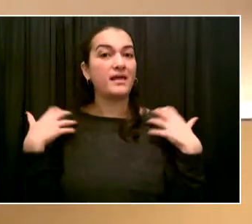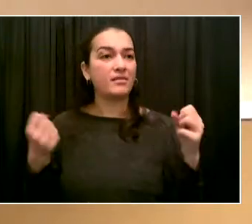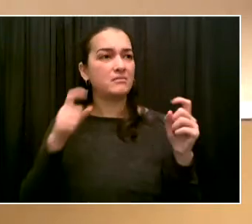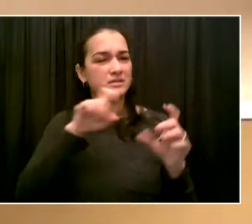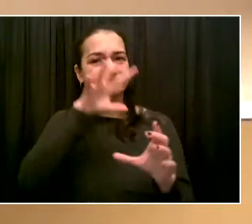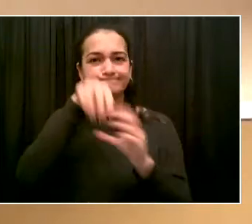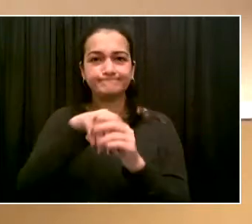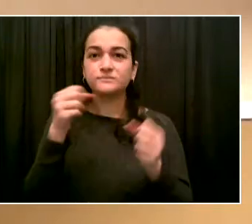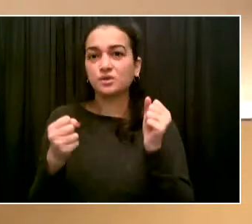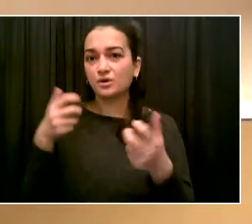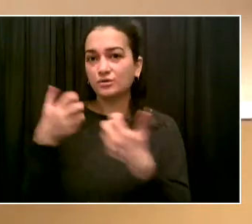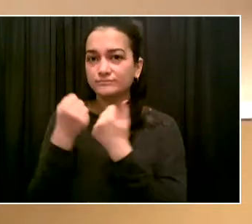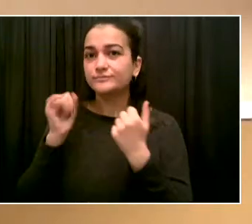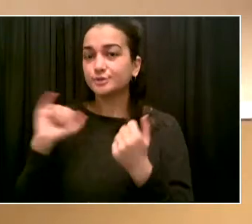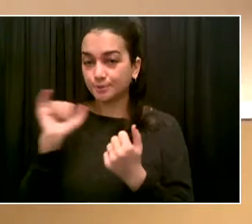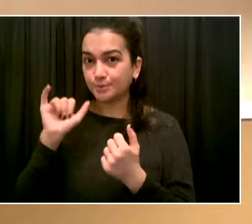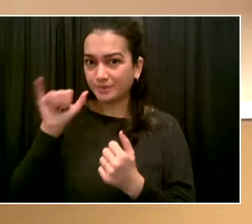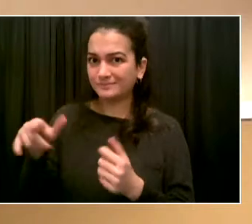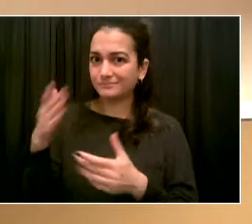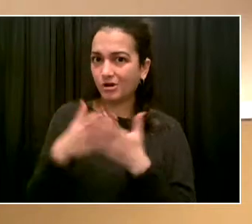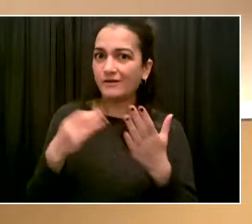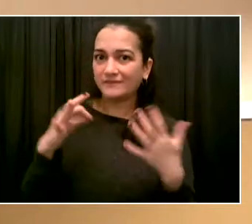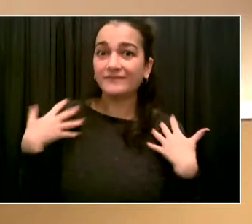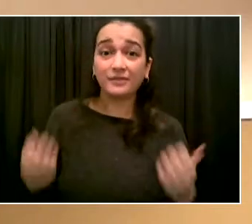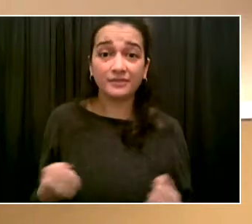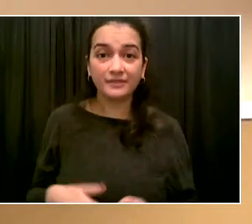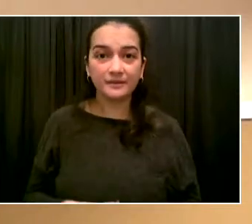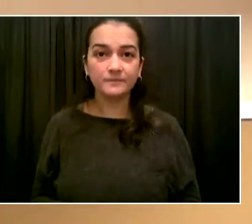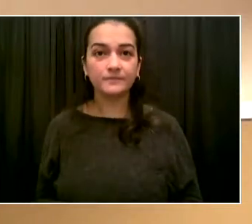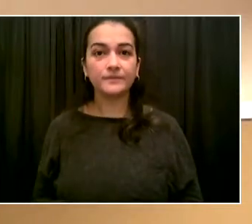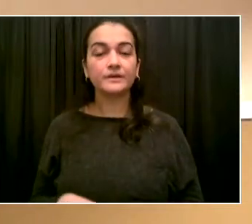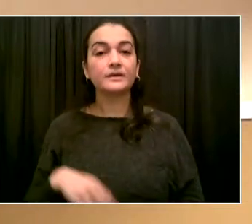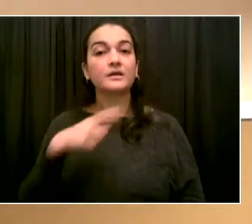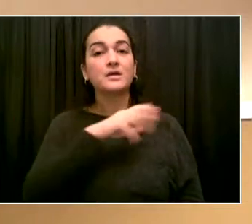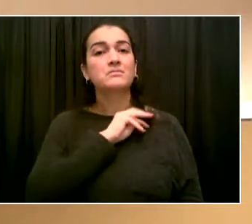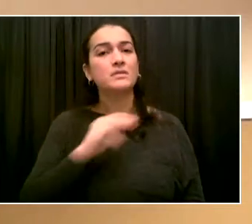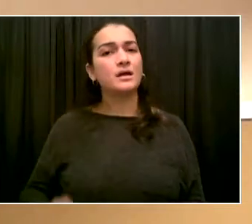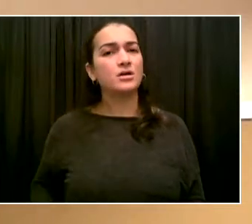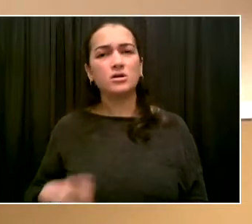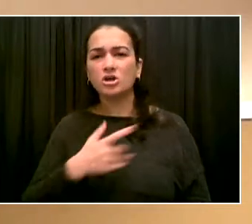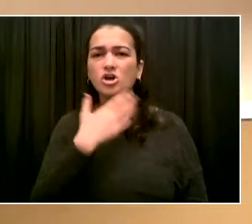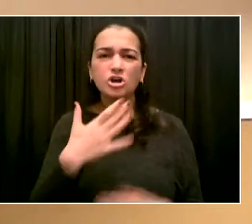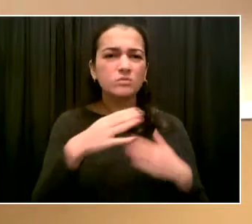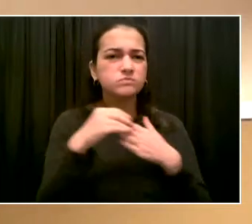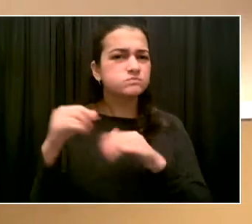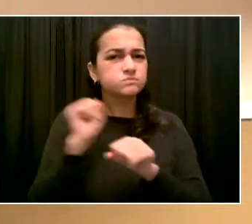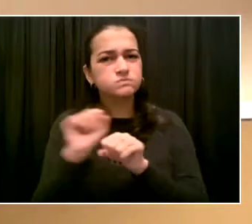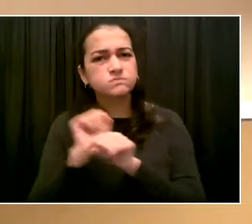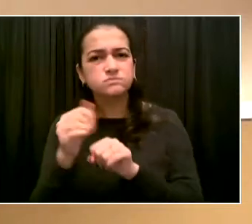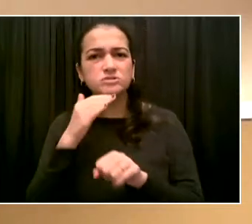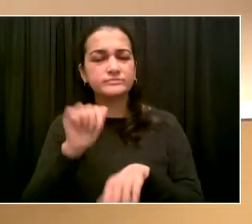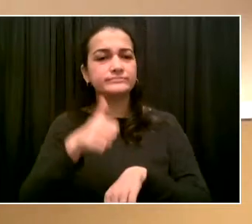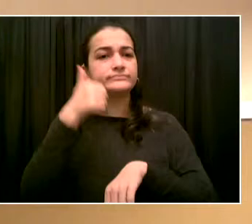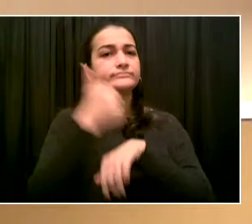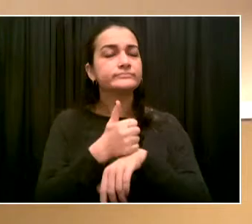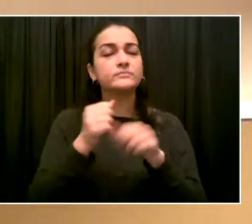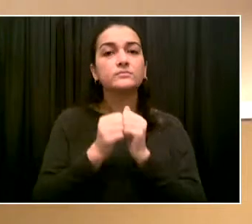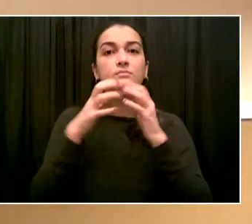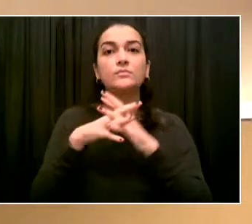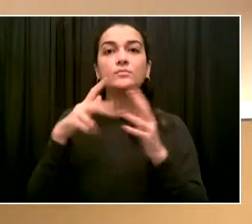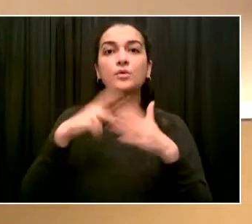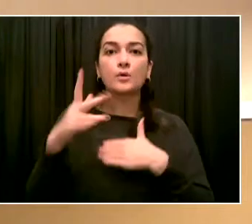leadership on this with respect to Vision Zero, because it does take a